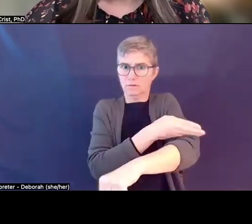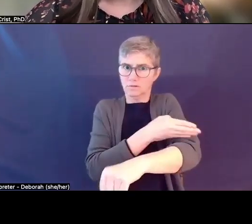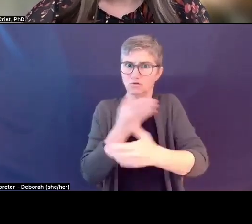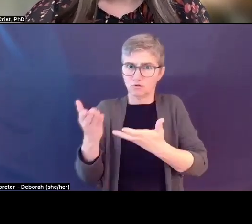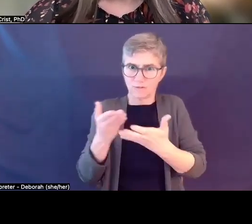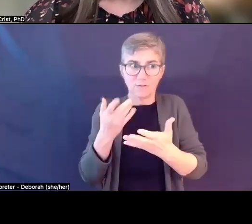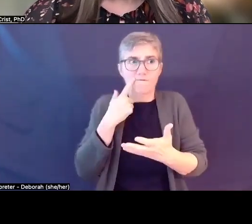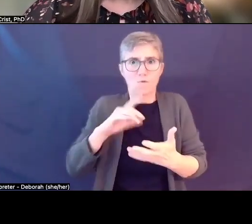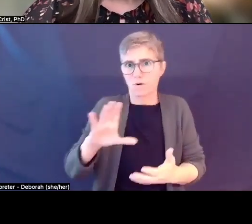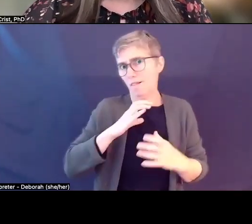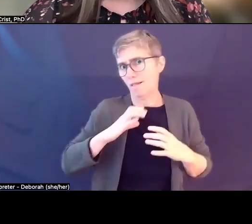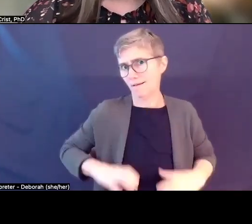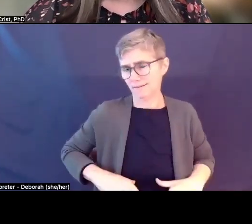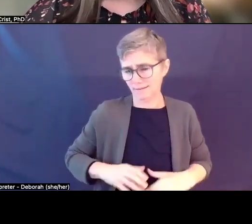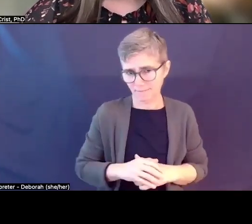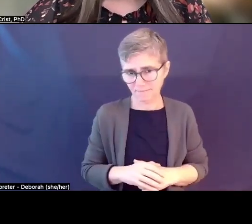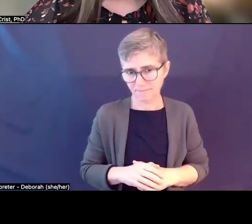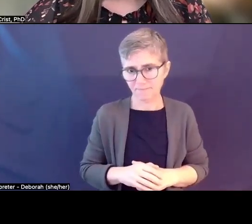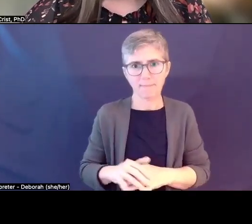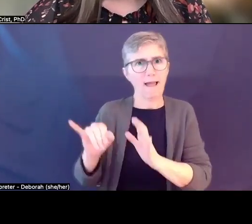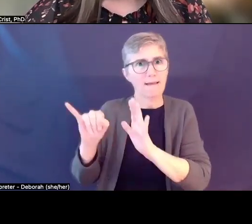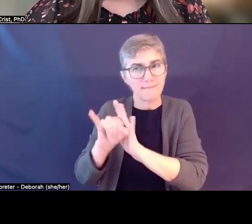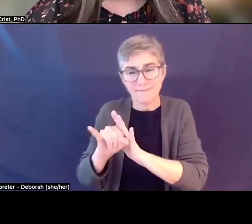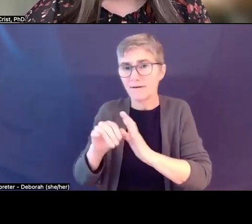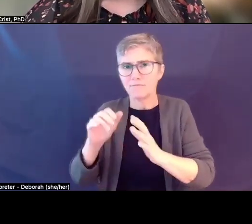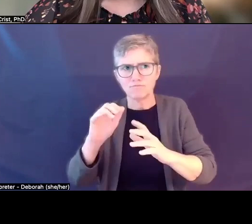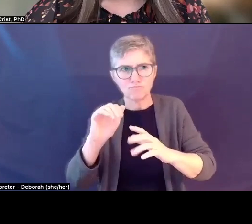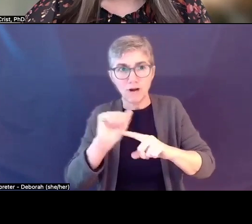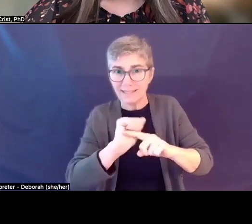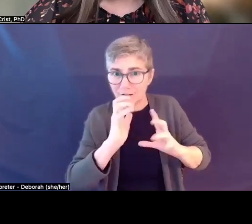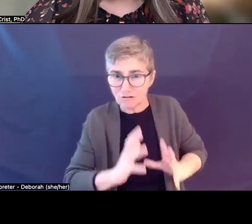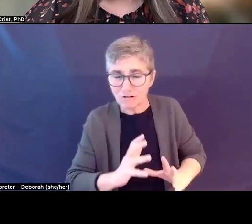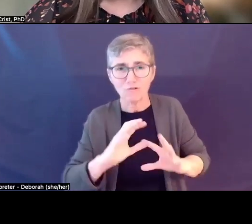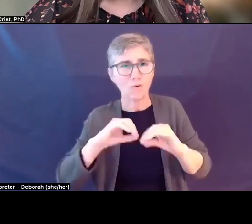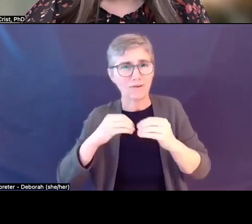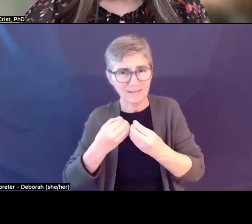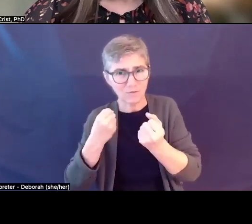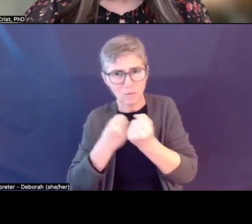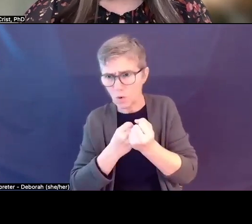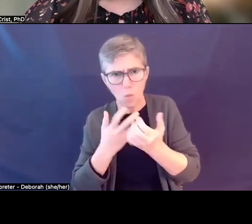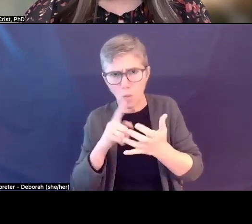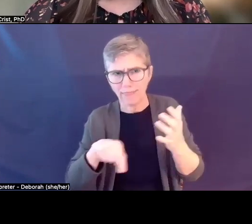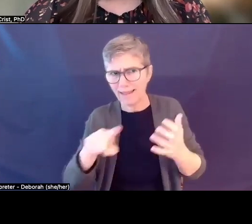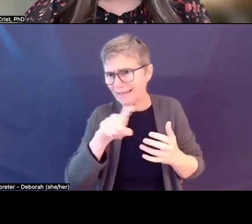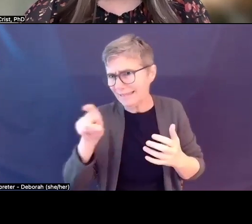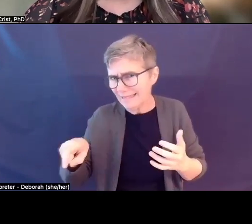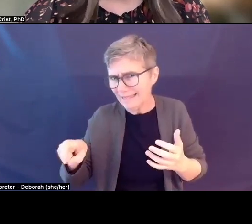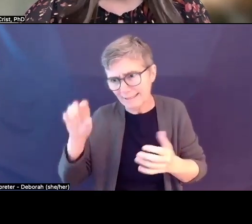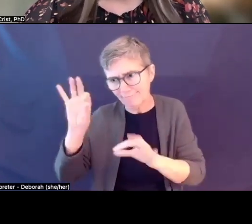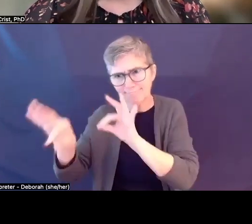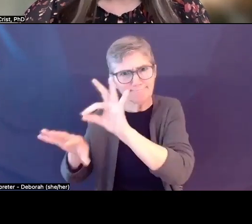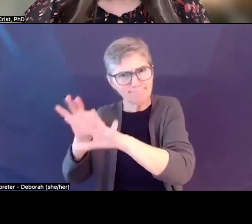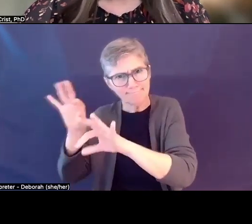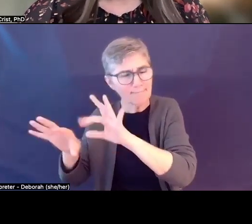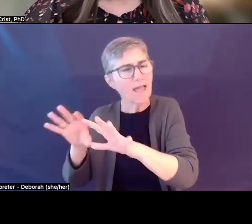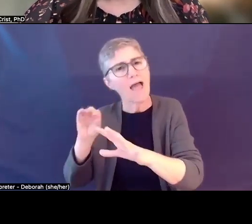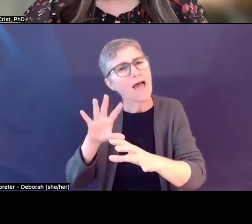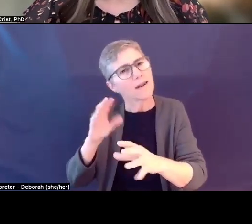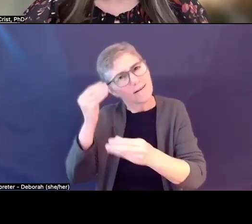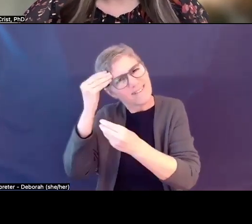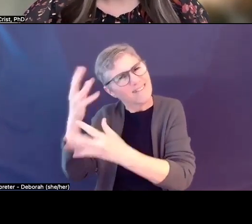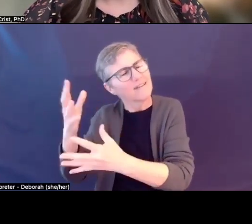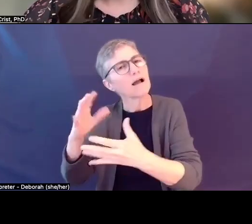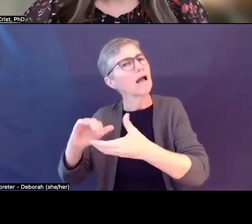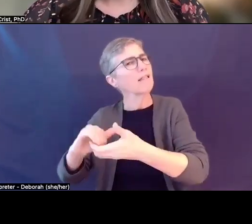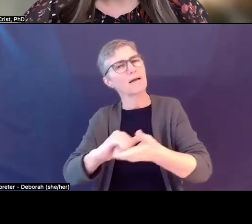their clients, identifying practitioner and organizational support needs, and creating collaborative change. In our case,